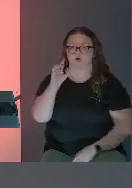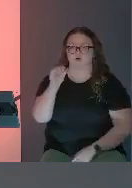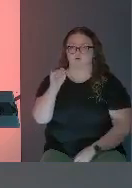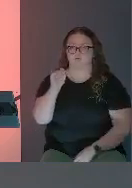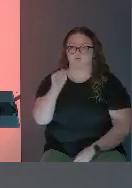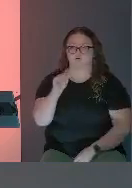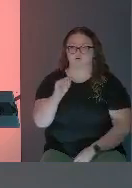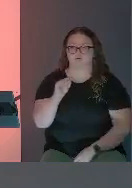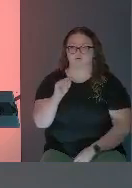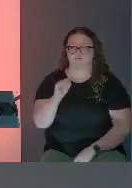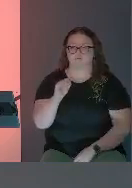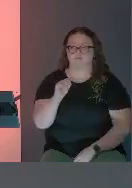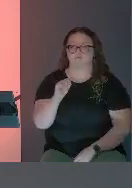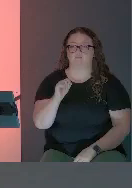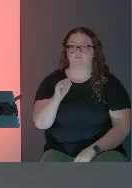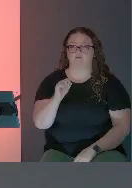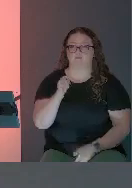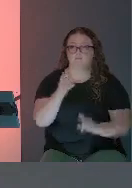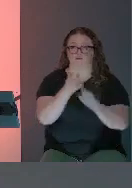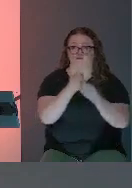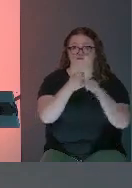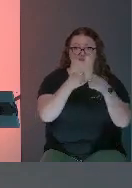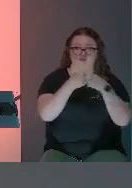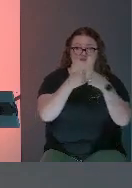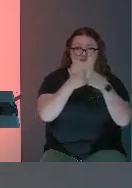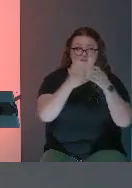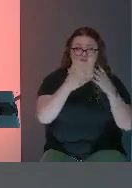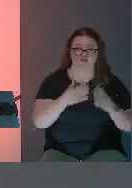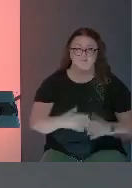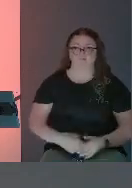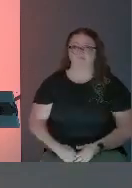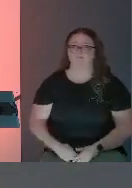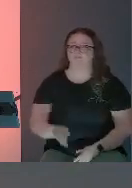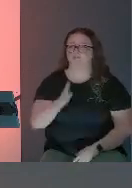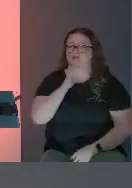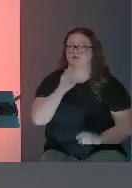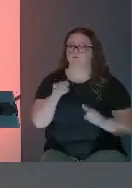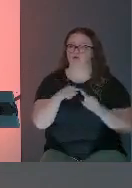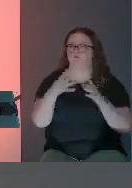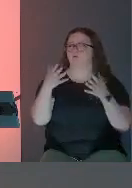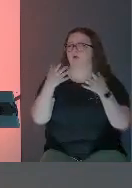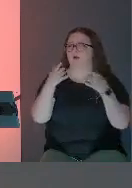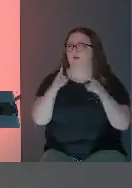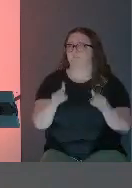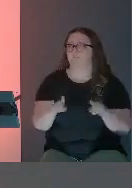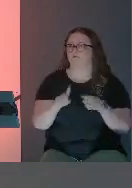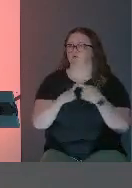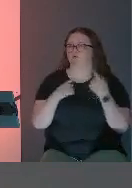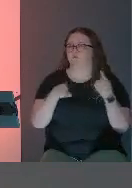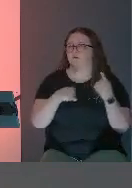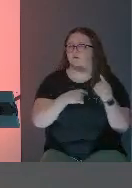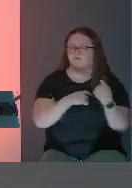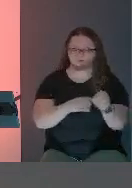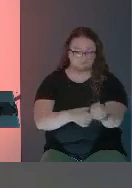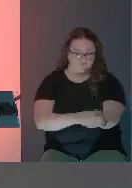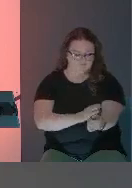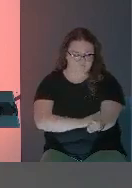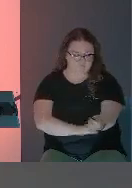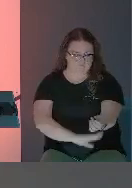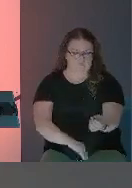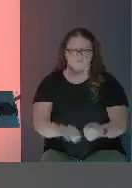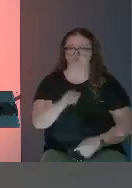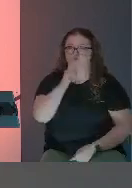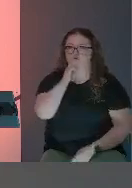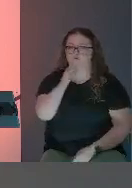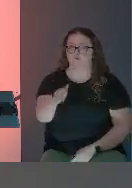And he's an electrician. And we were talking about what happens to us when we don't stay true